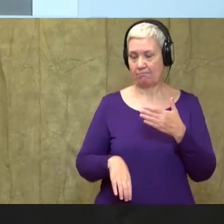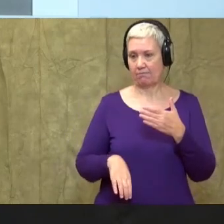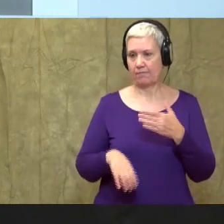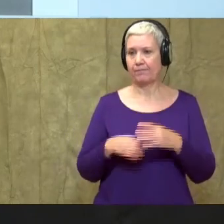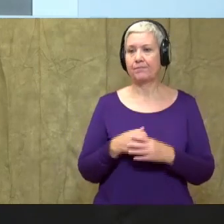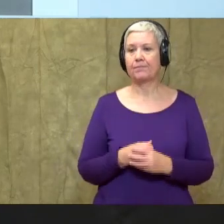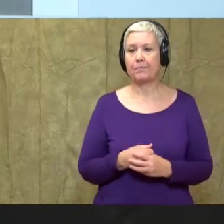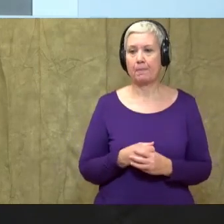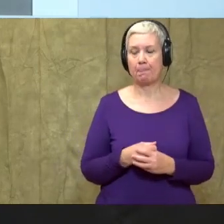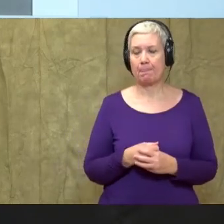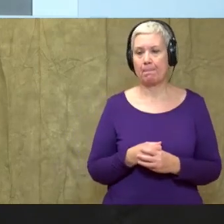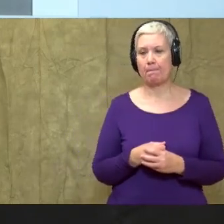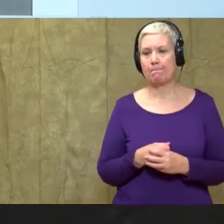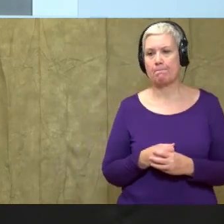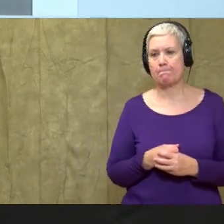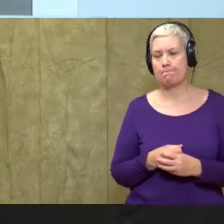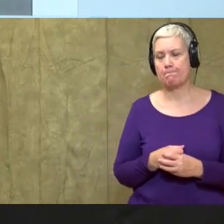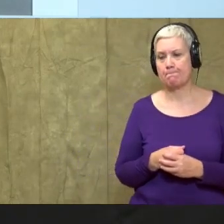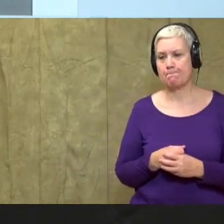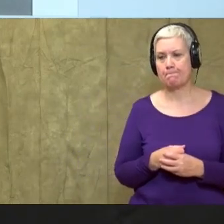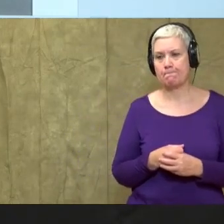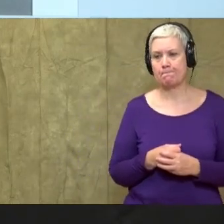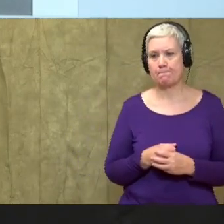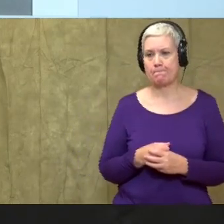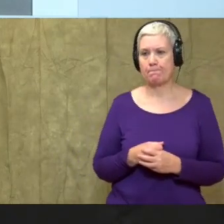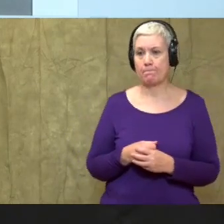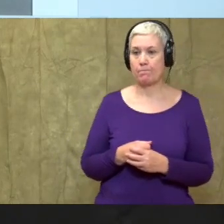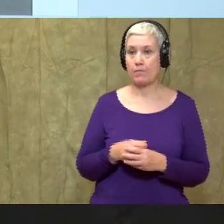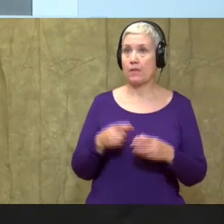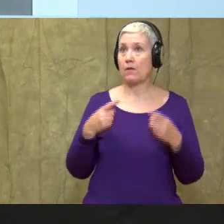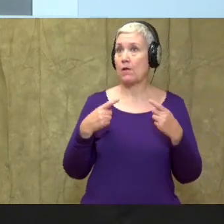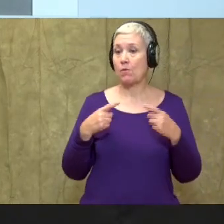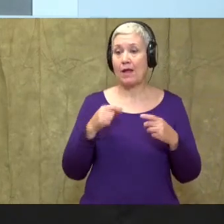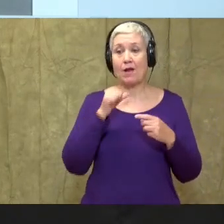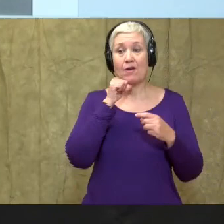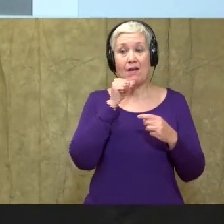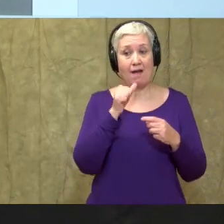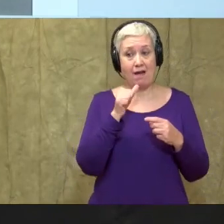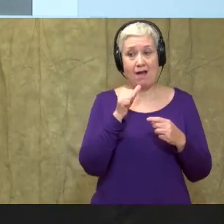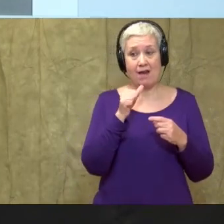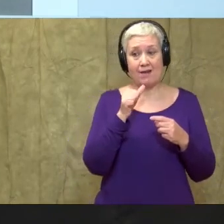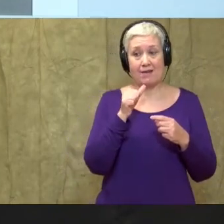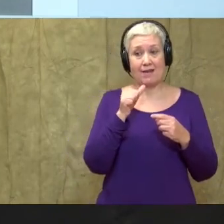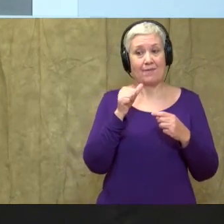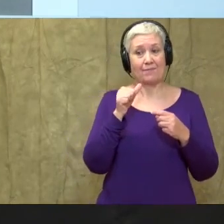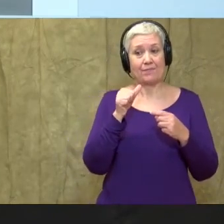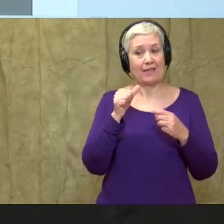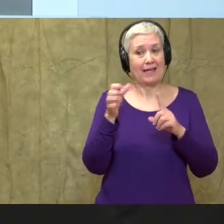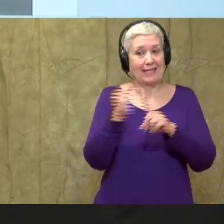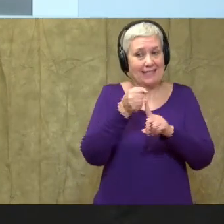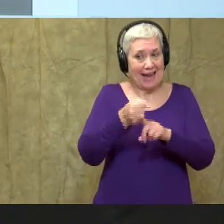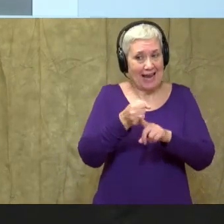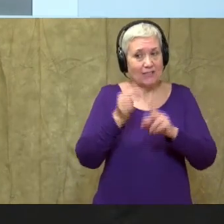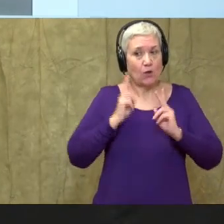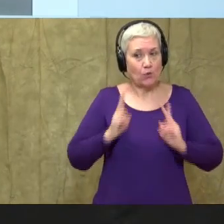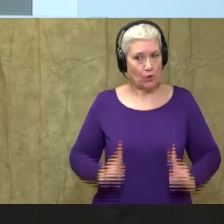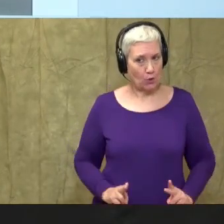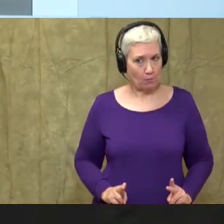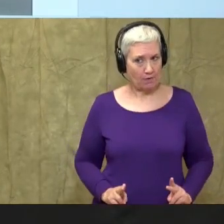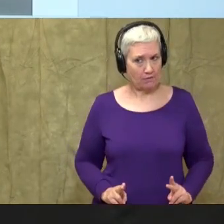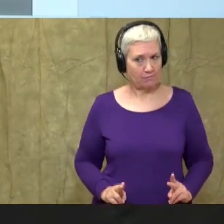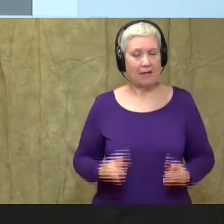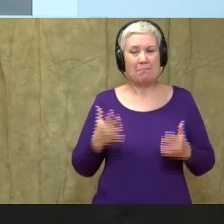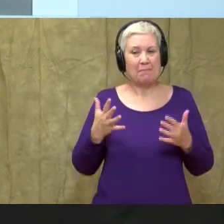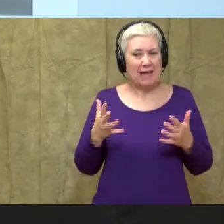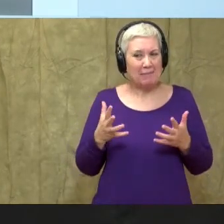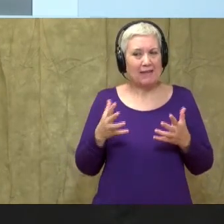you can get these for yourself. While there are no recorded attacks on humans, so he notes that this is not as big of